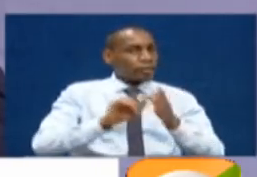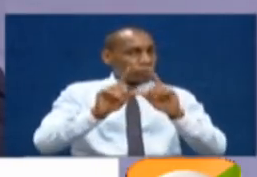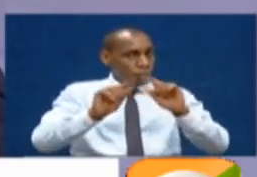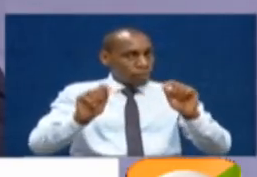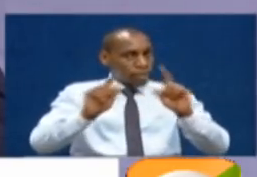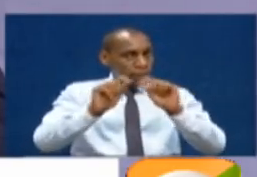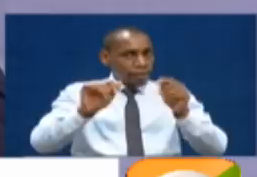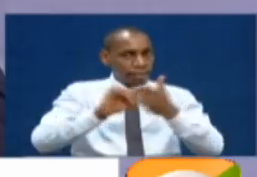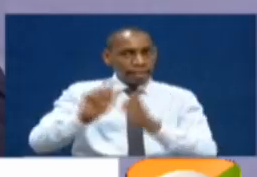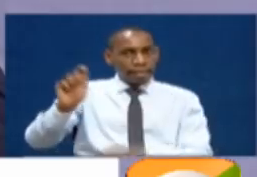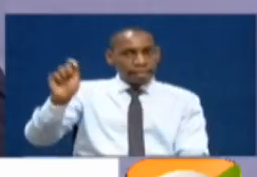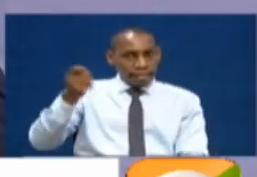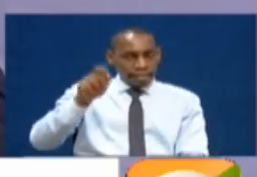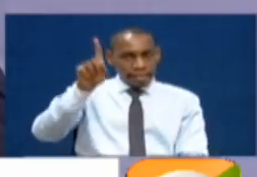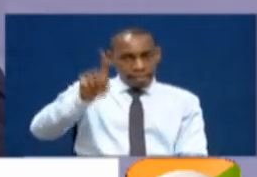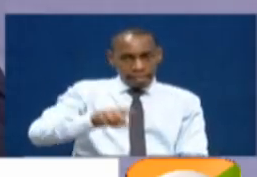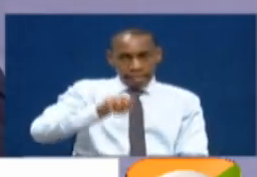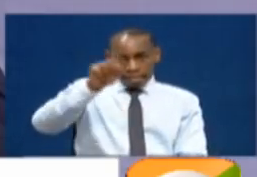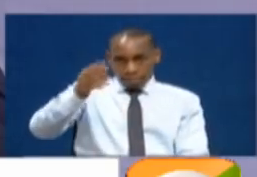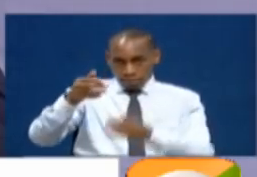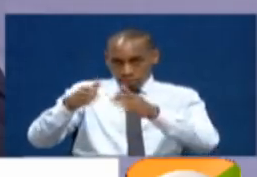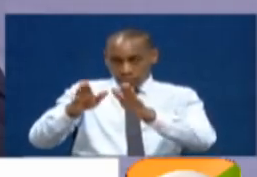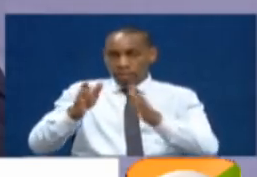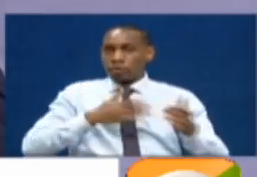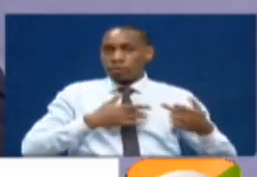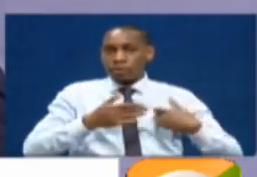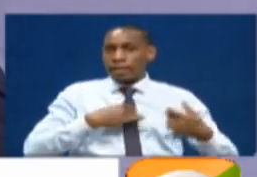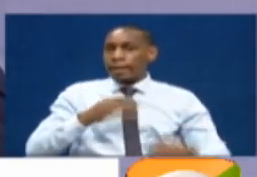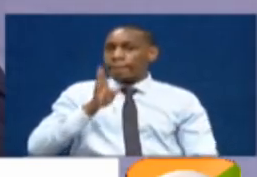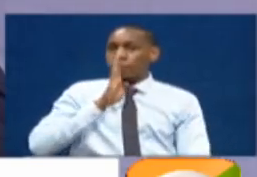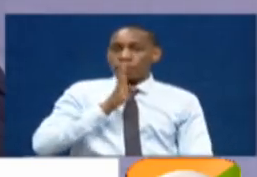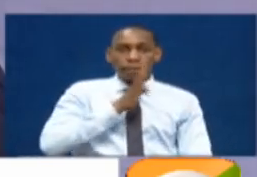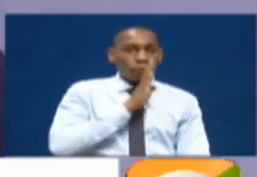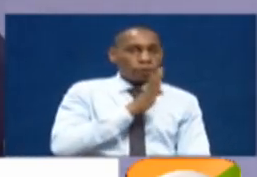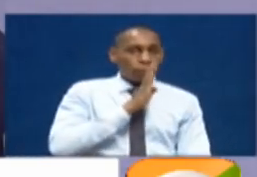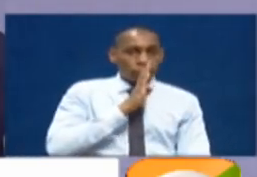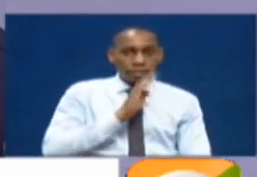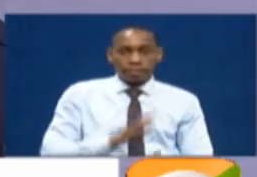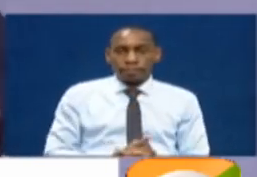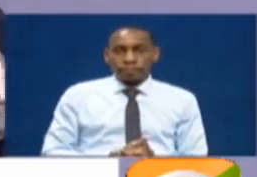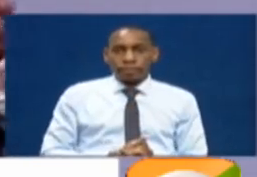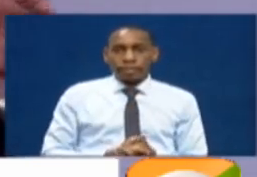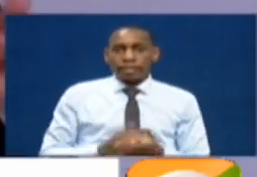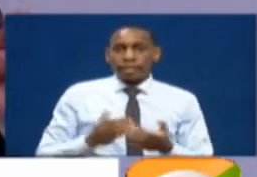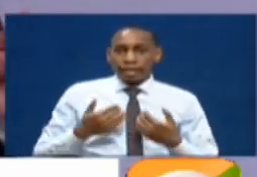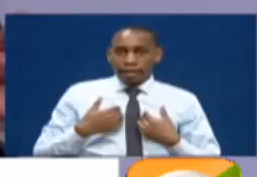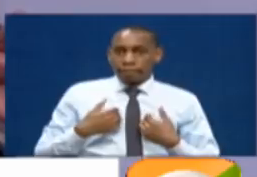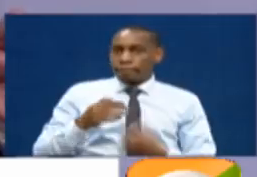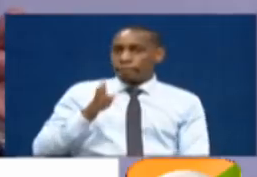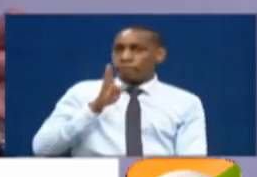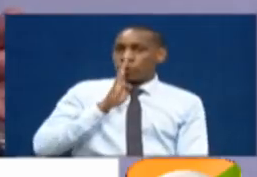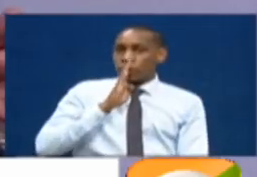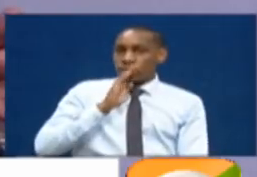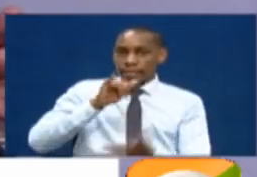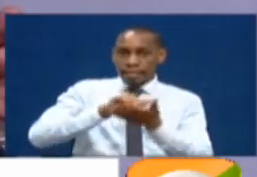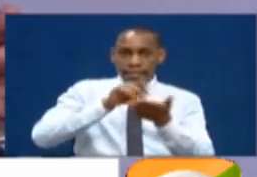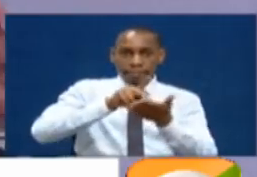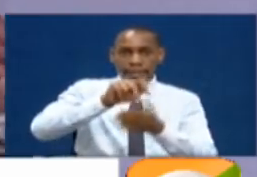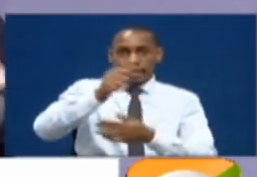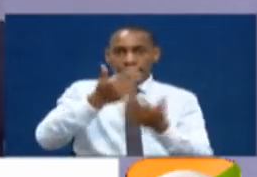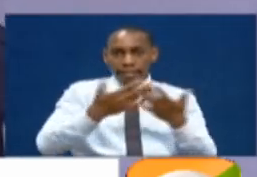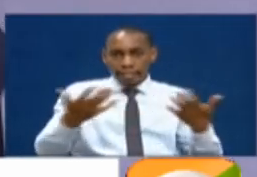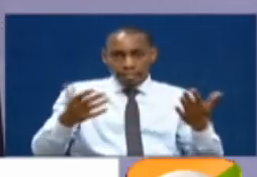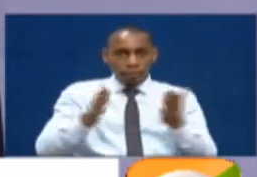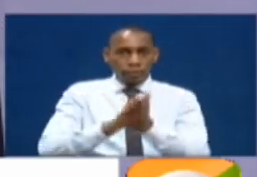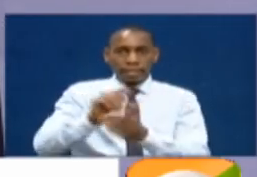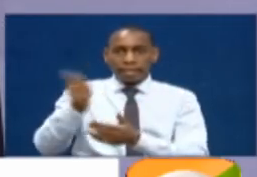Kenya is on the wrong path when it comes to borrowing. There is what you call concessional borrowing, and there